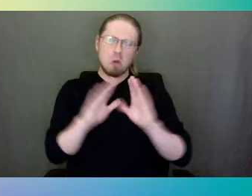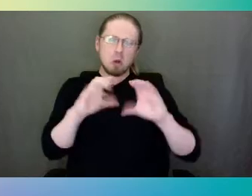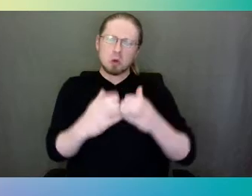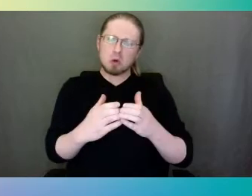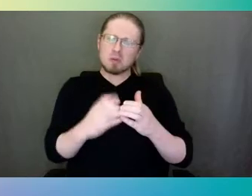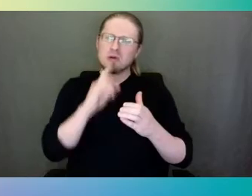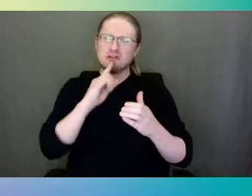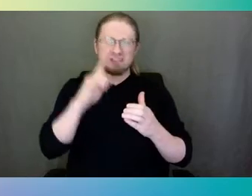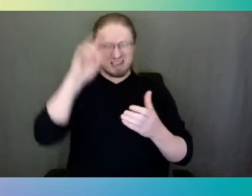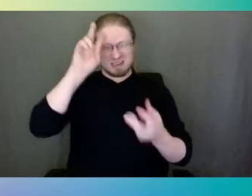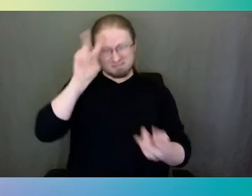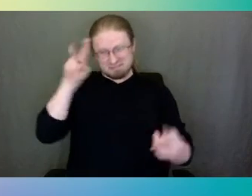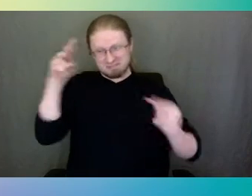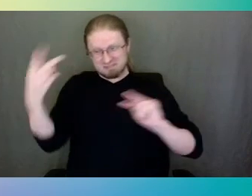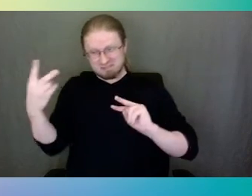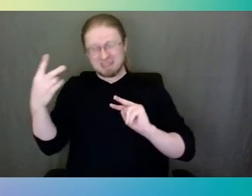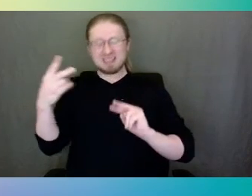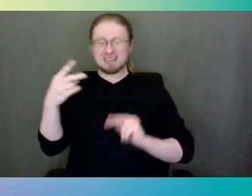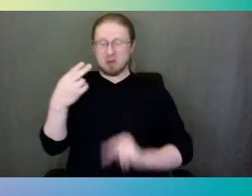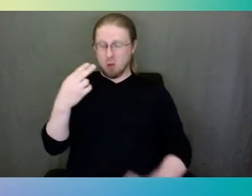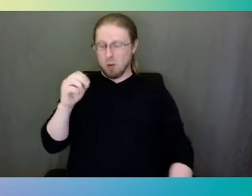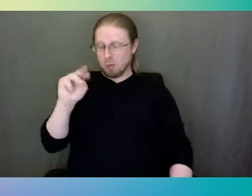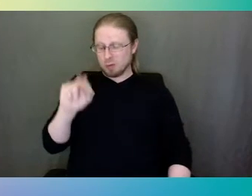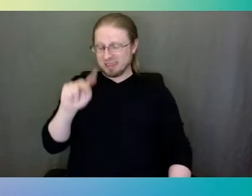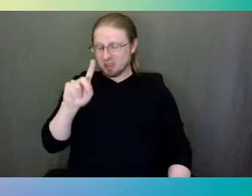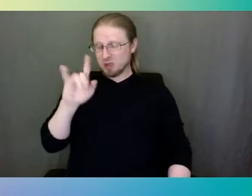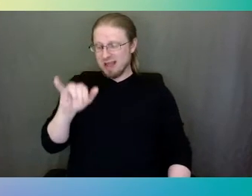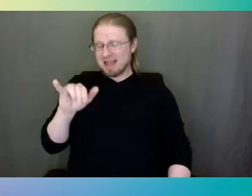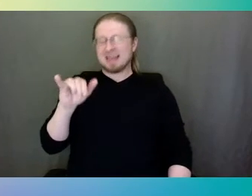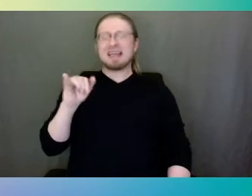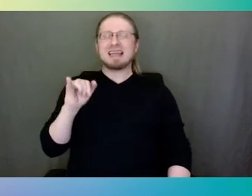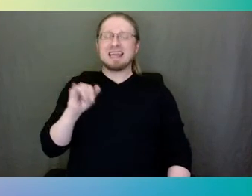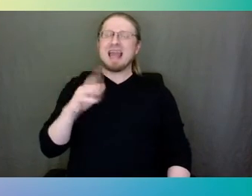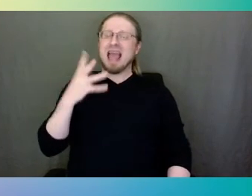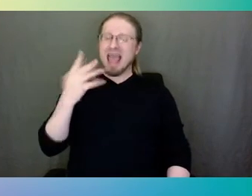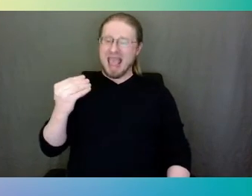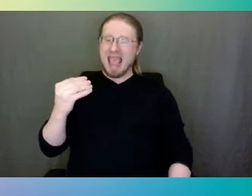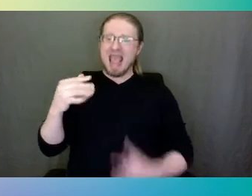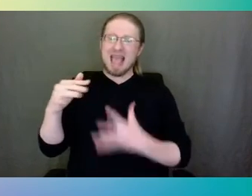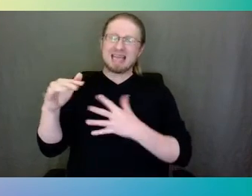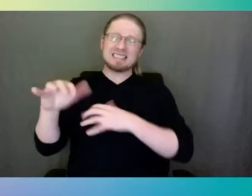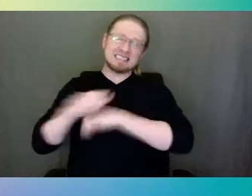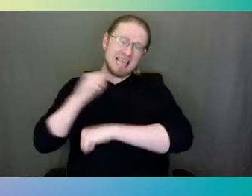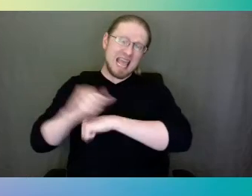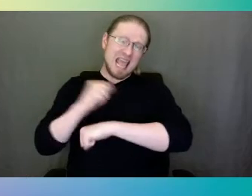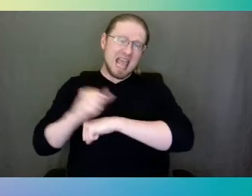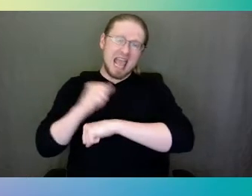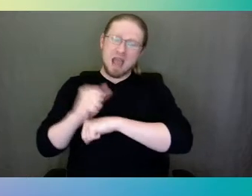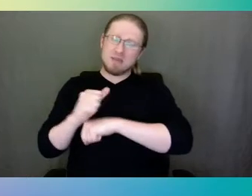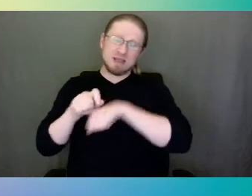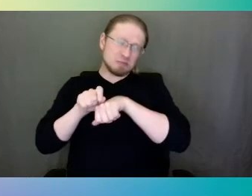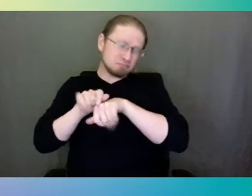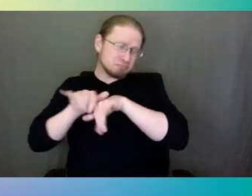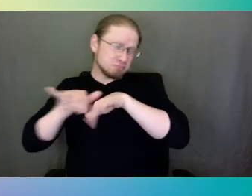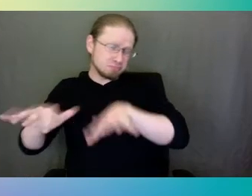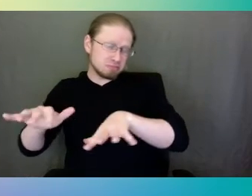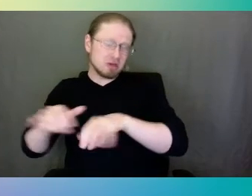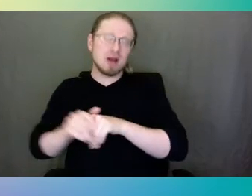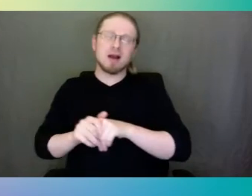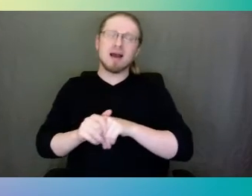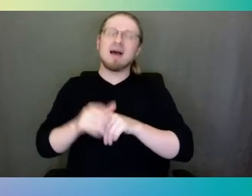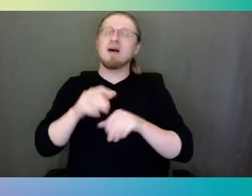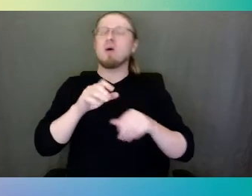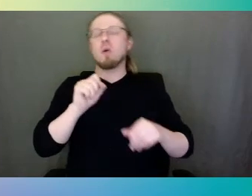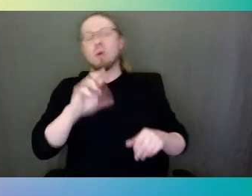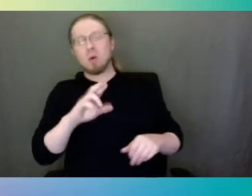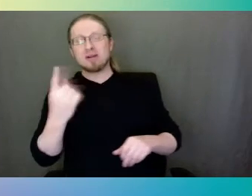damage lingered for decades. And then somebody got it really right and it didn't catch on. So